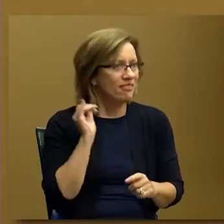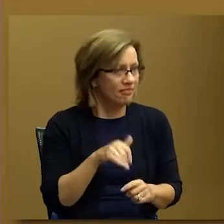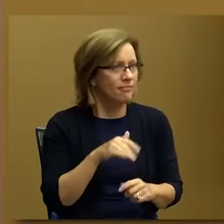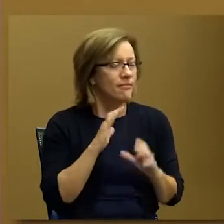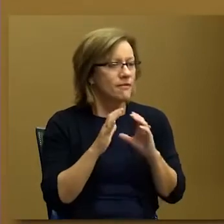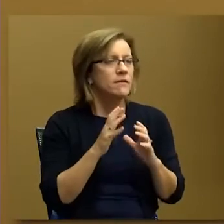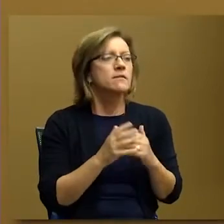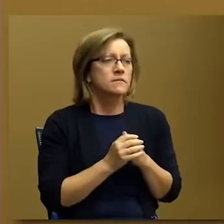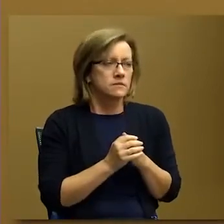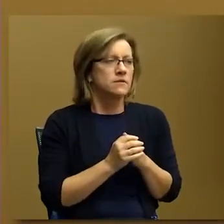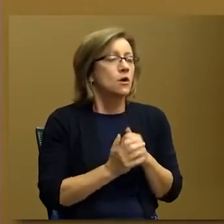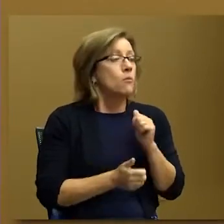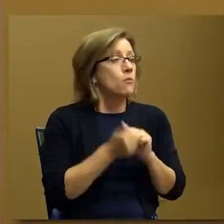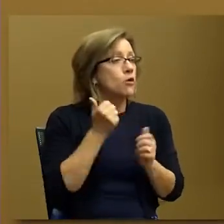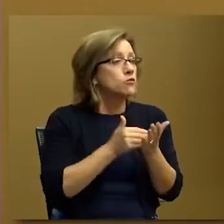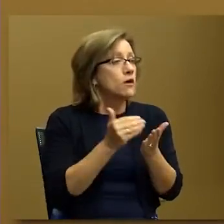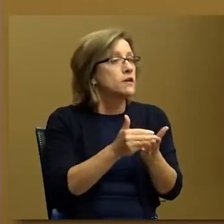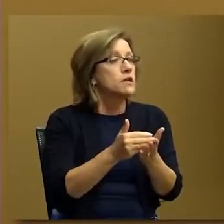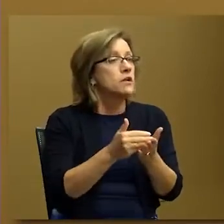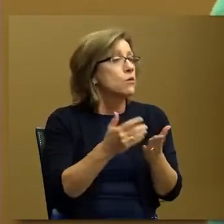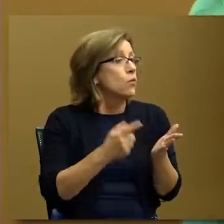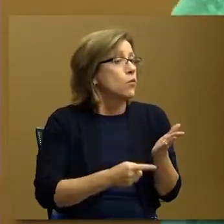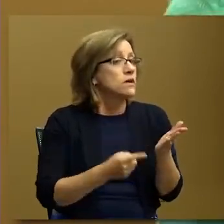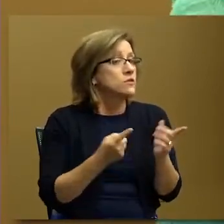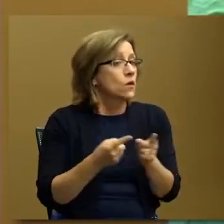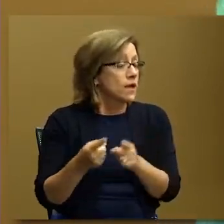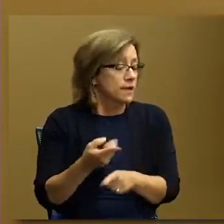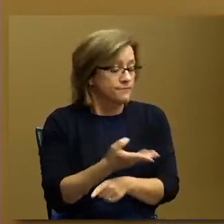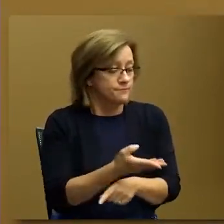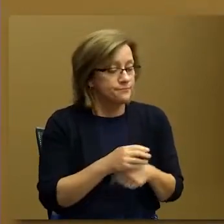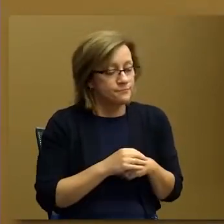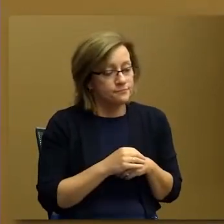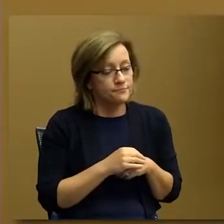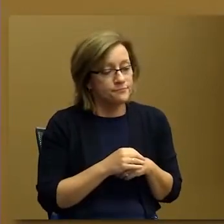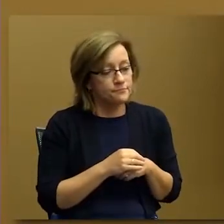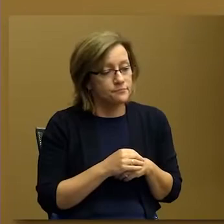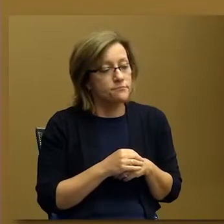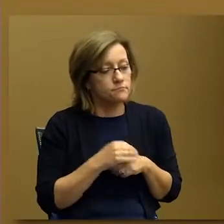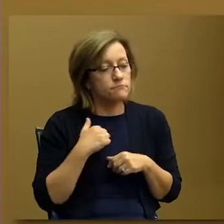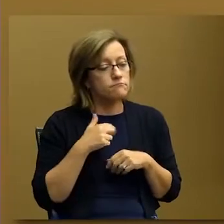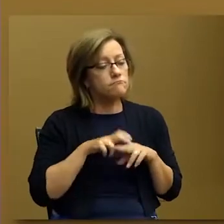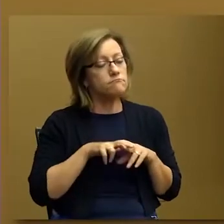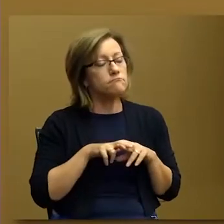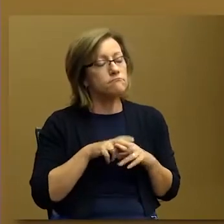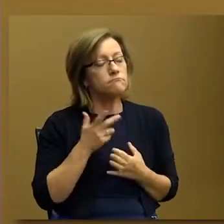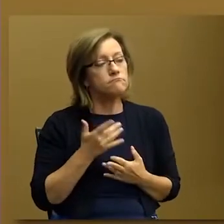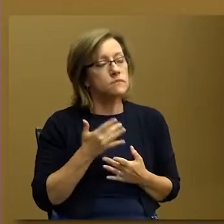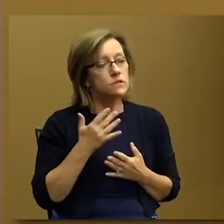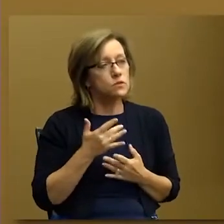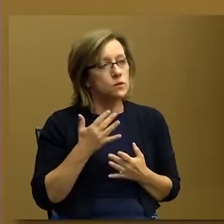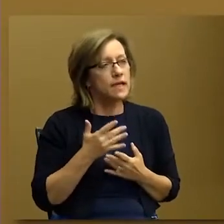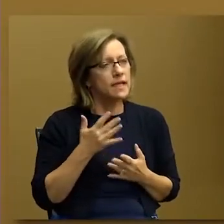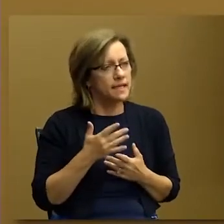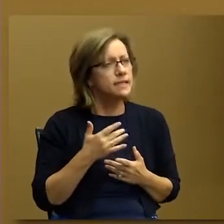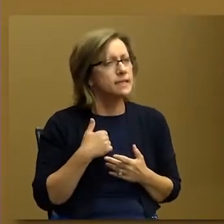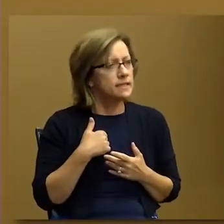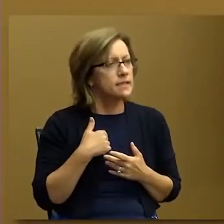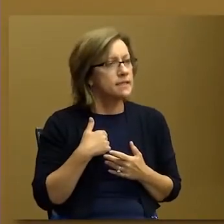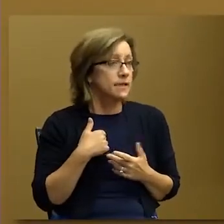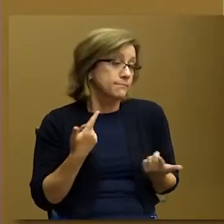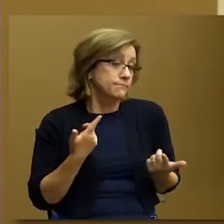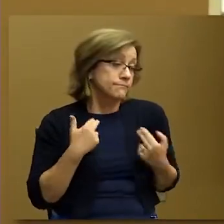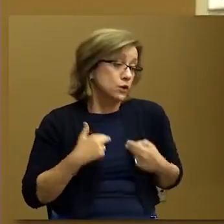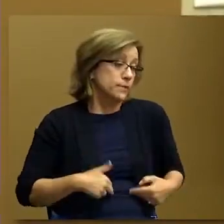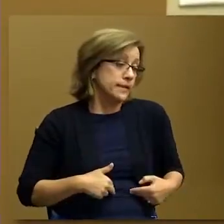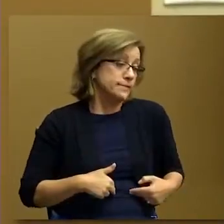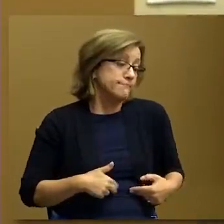Sometimes, most of the time, what's happening is I'm sitting there waiting, but you know, I am human